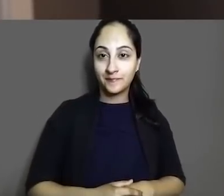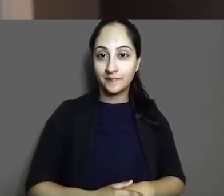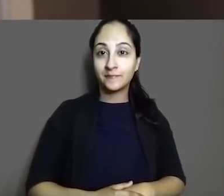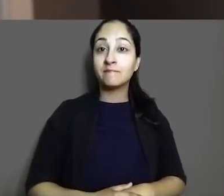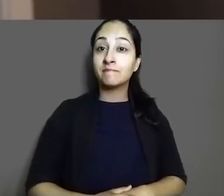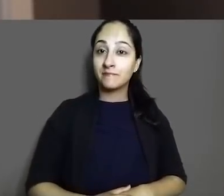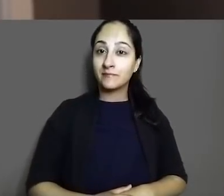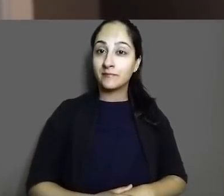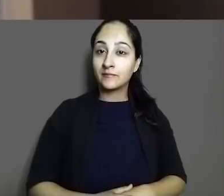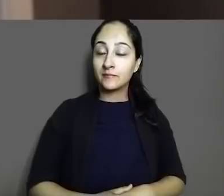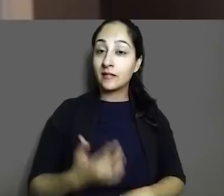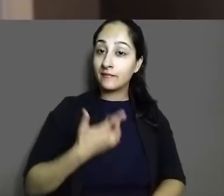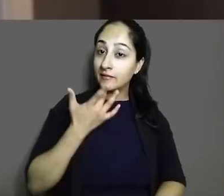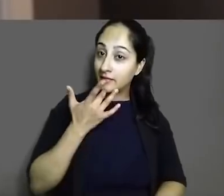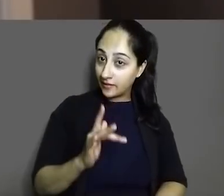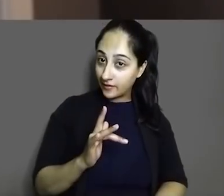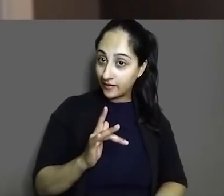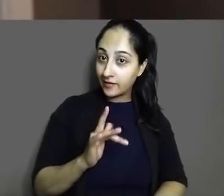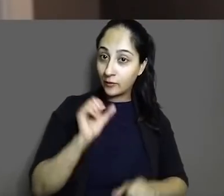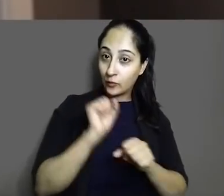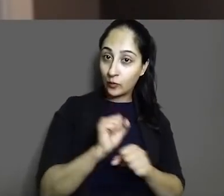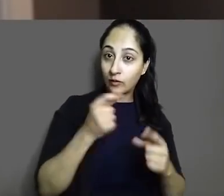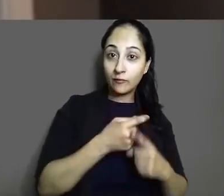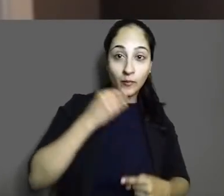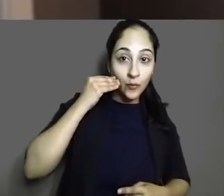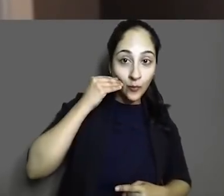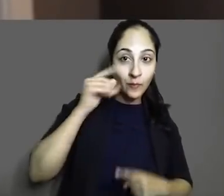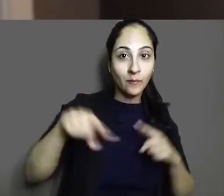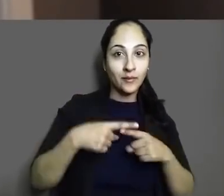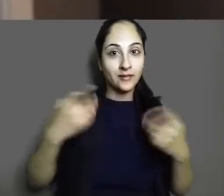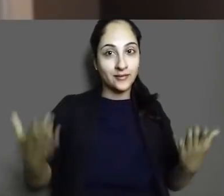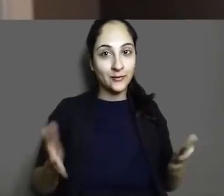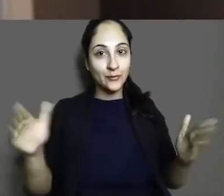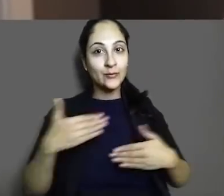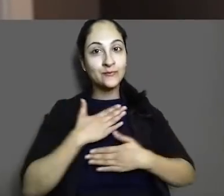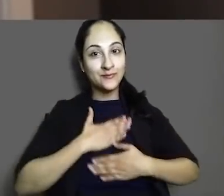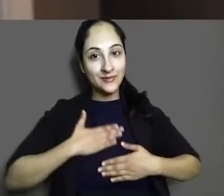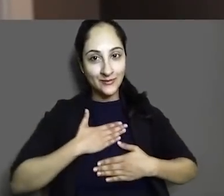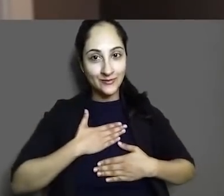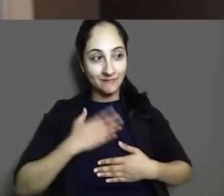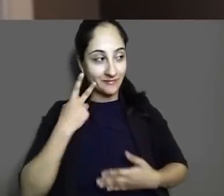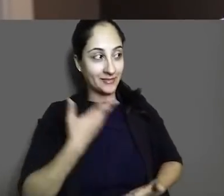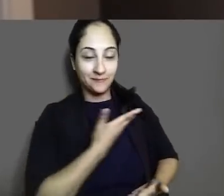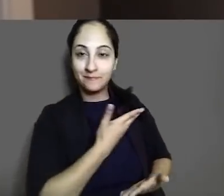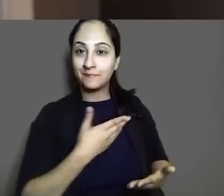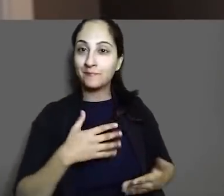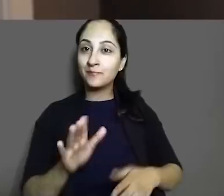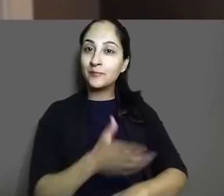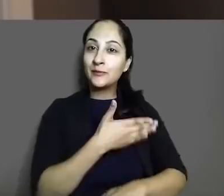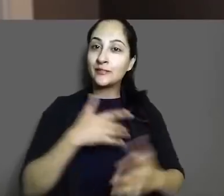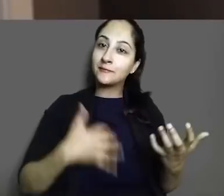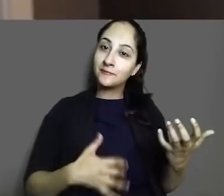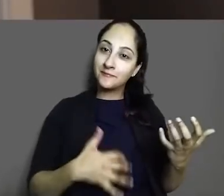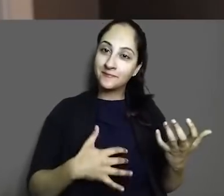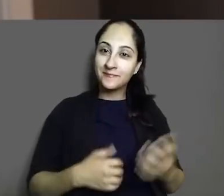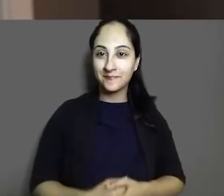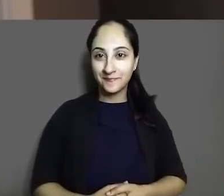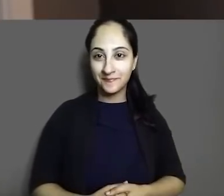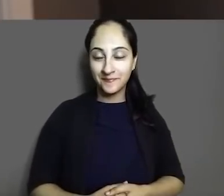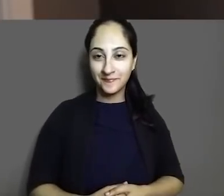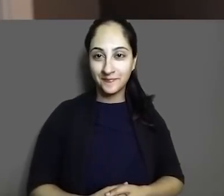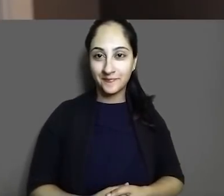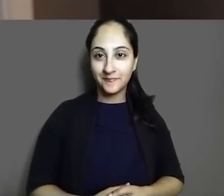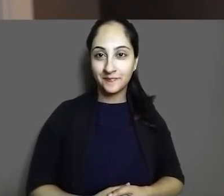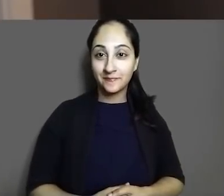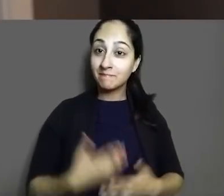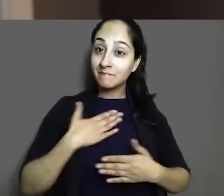here because I've been able to work from home, and this is also my playroom. As you can tell, I've got some instruments behind me,